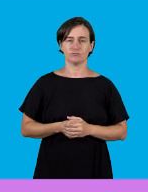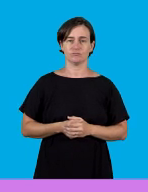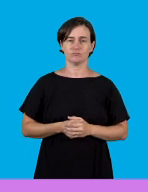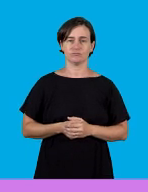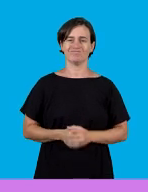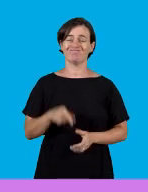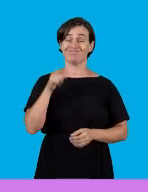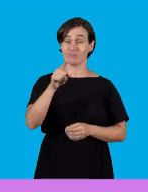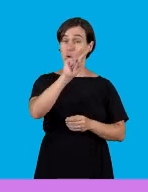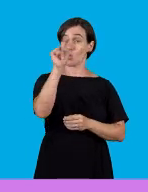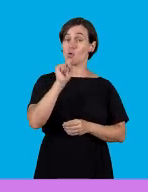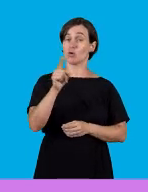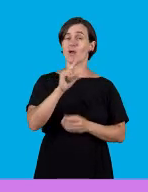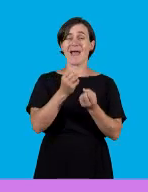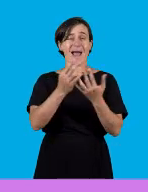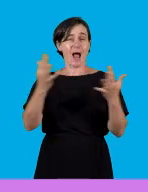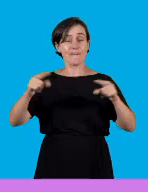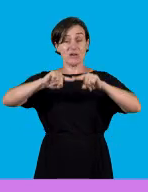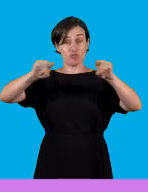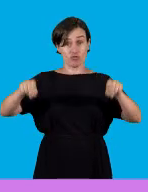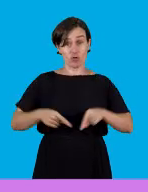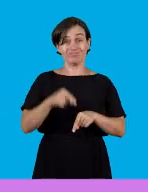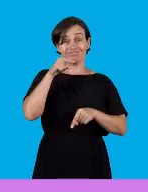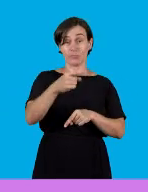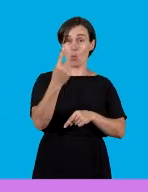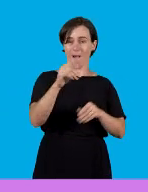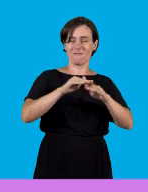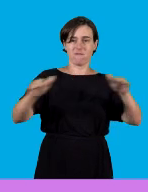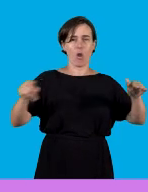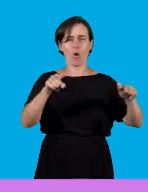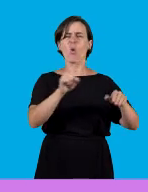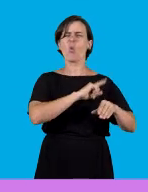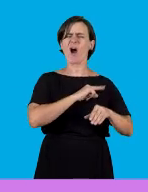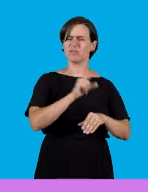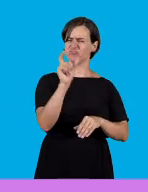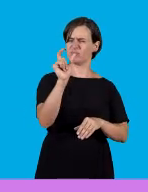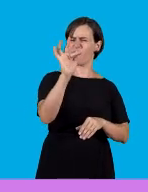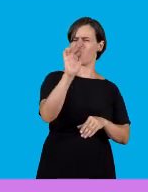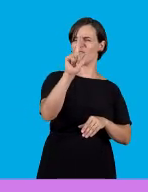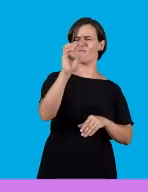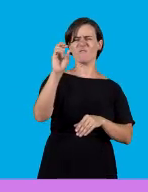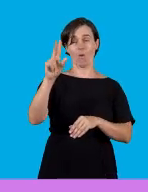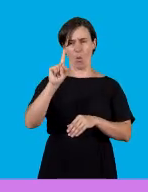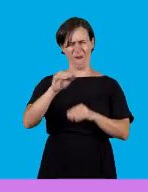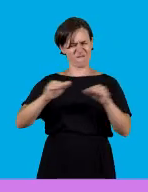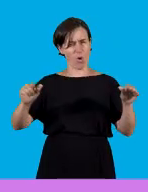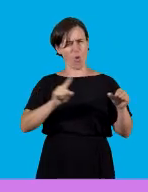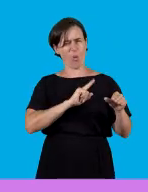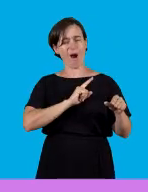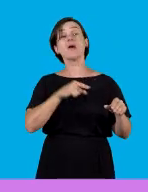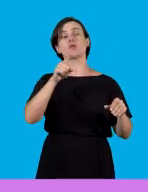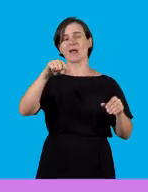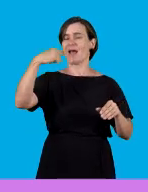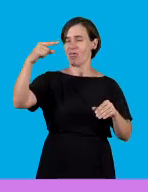many rooms are in this floor? The reason why we're saying in this floor, it means there are other floors as well, but we are not given the plan for